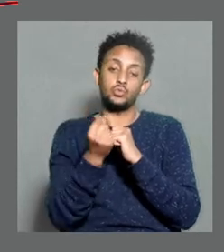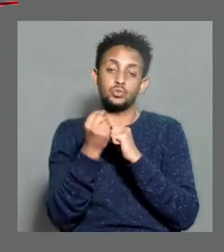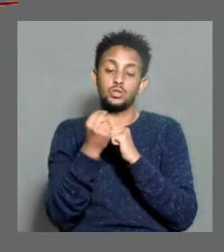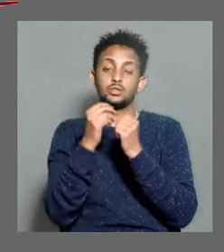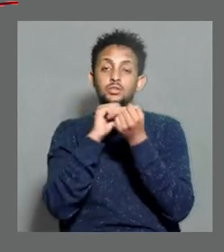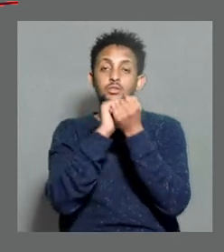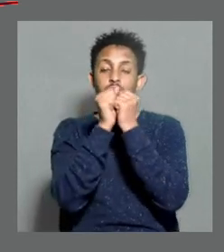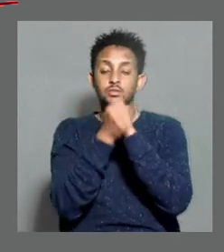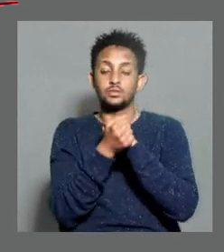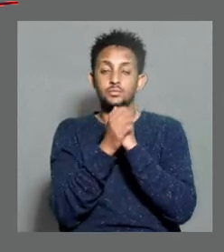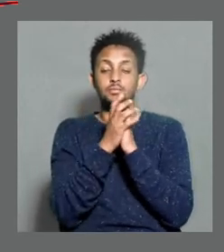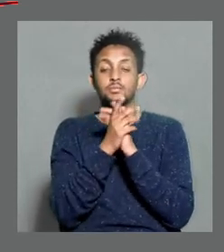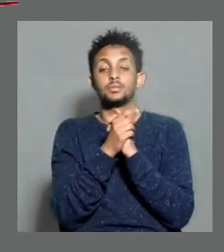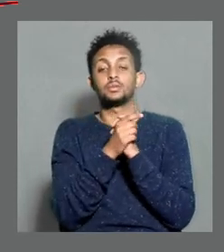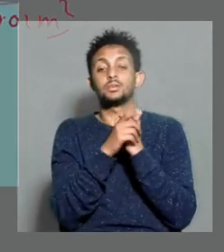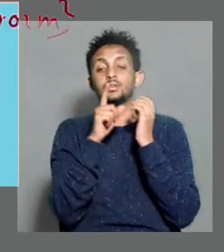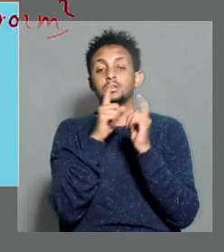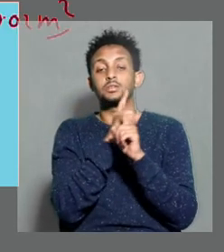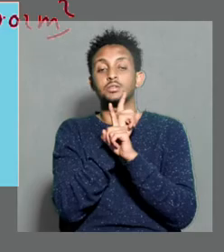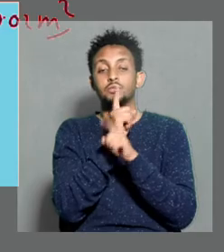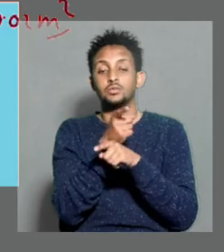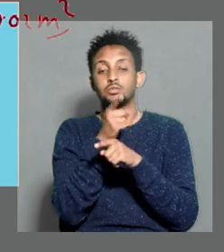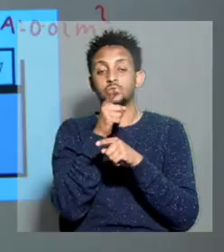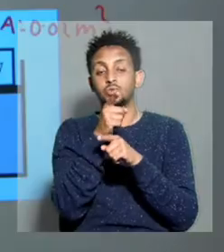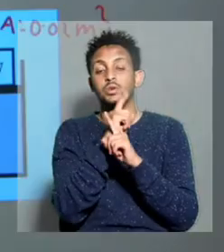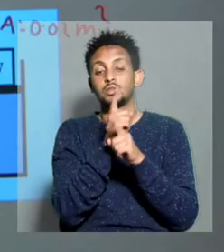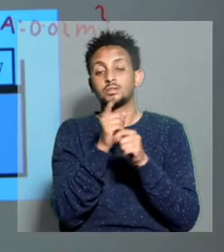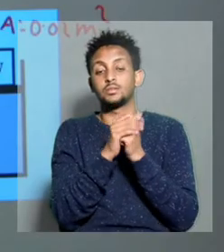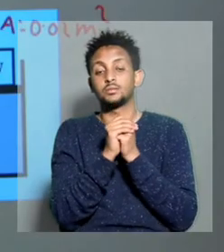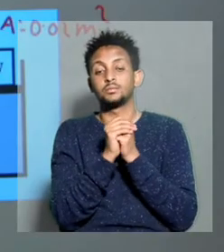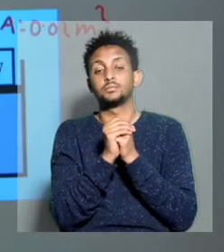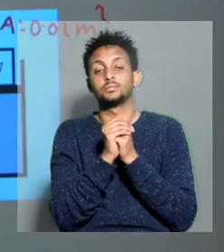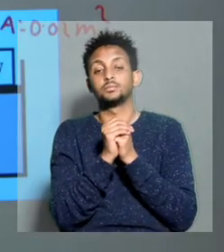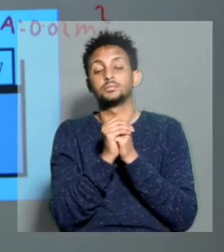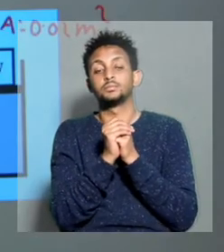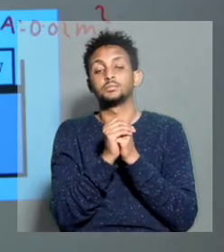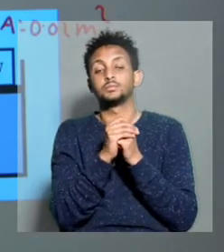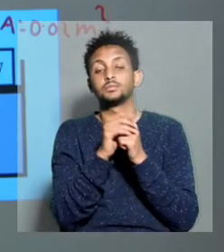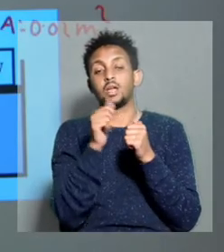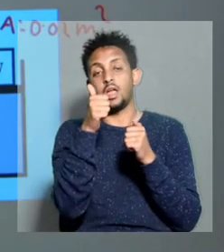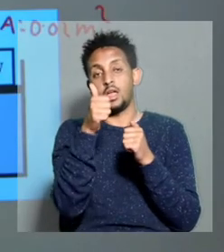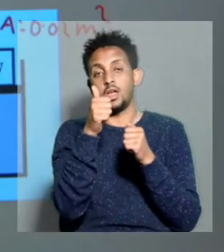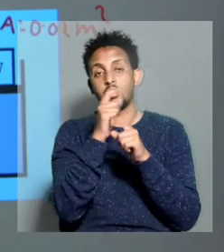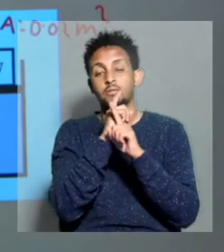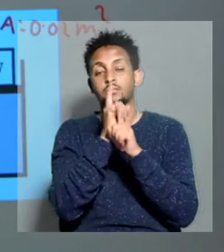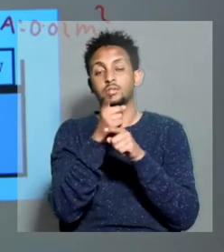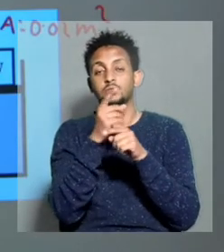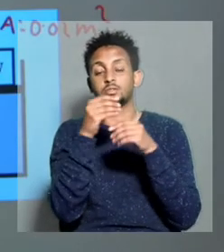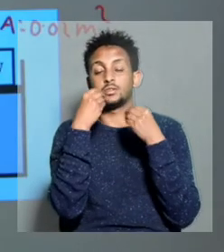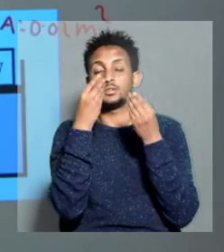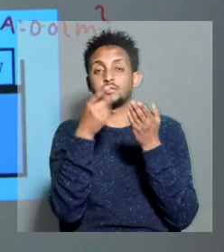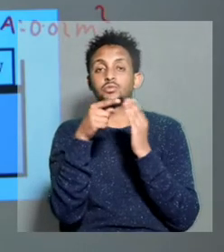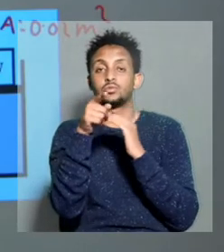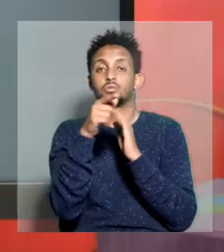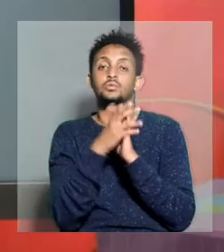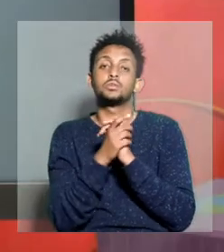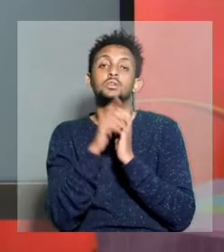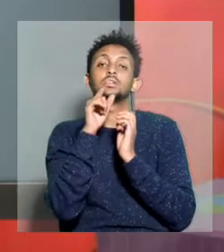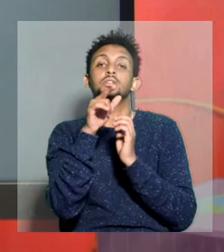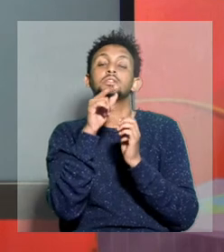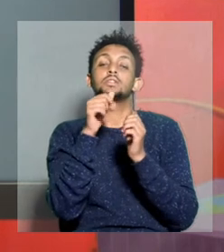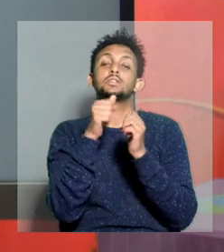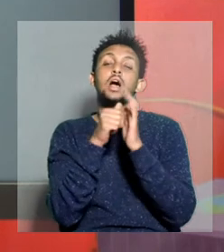can express it like this. Therefore, this is your answer. Your answer is 3 times 10 to the power of 2 Newton. This